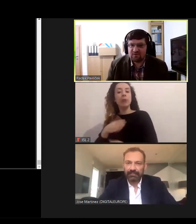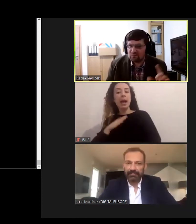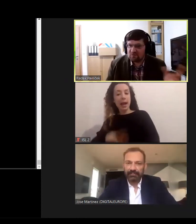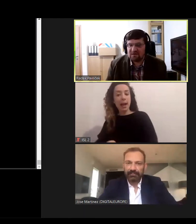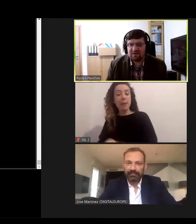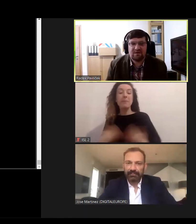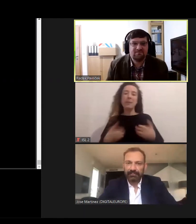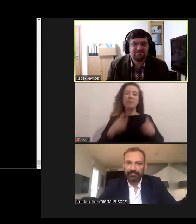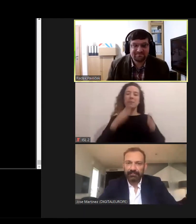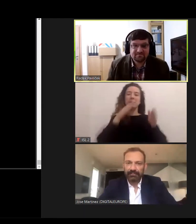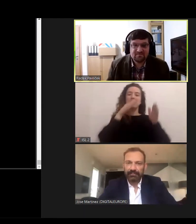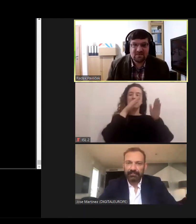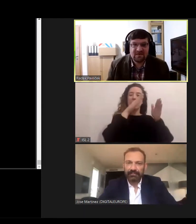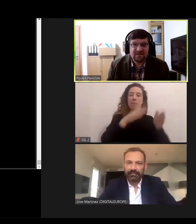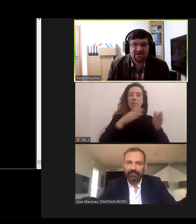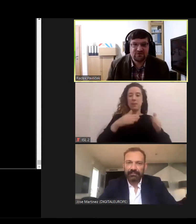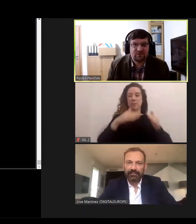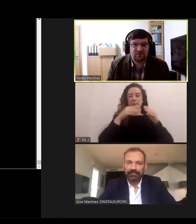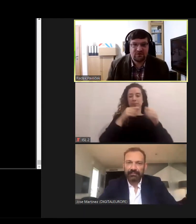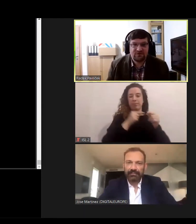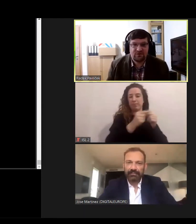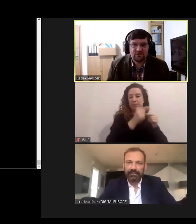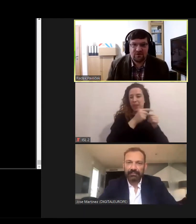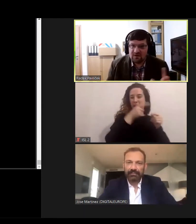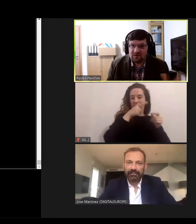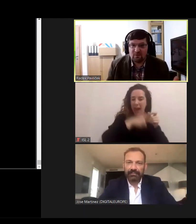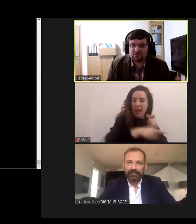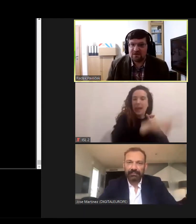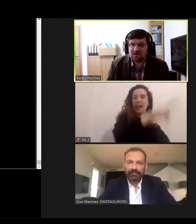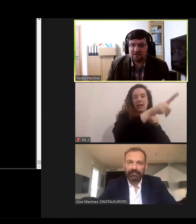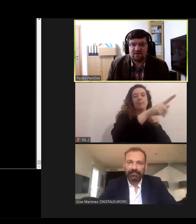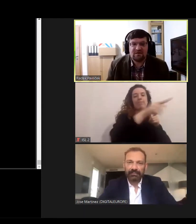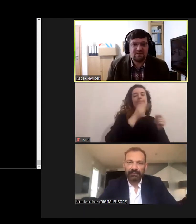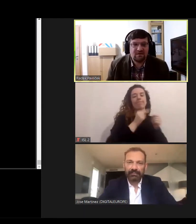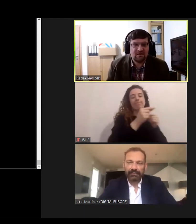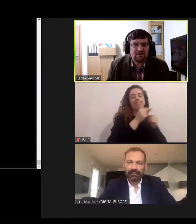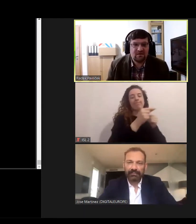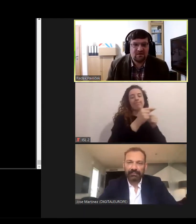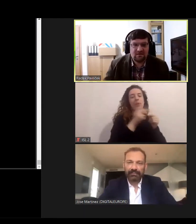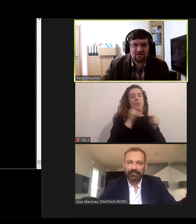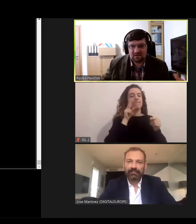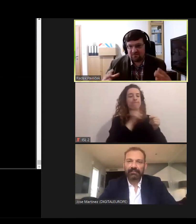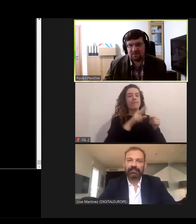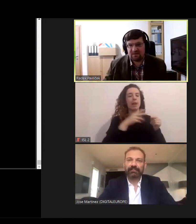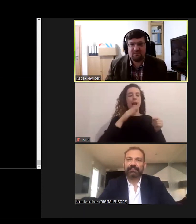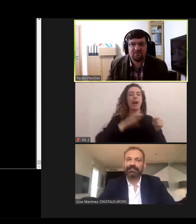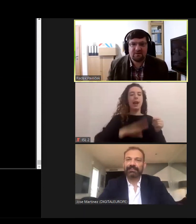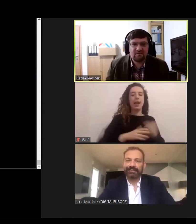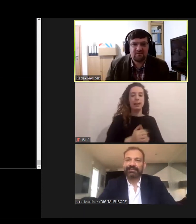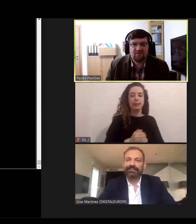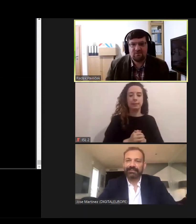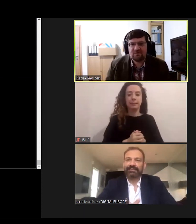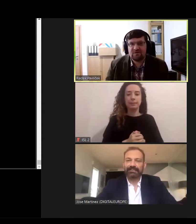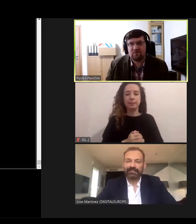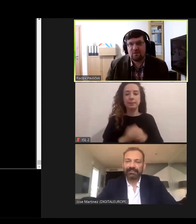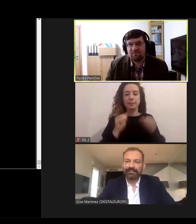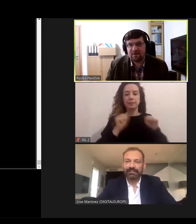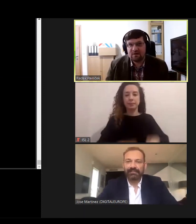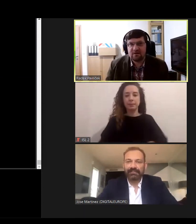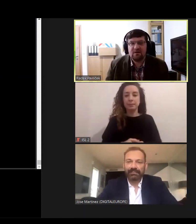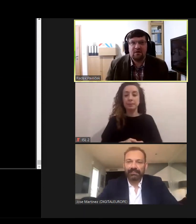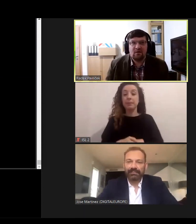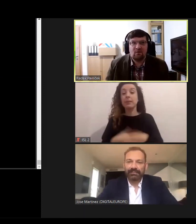the European countries, what do you have in mind for the future? Because this has been a real challenge for